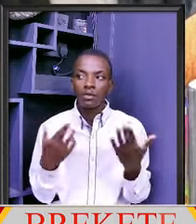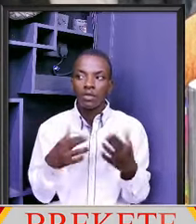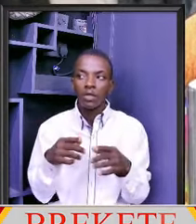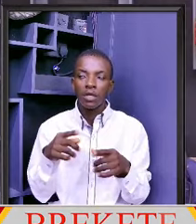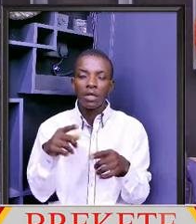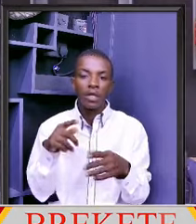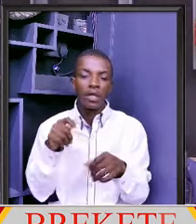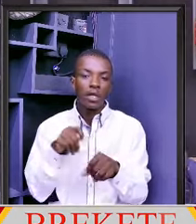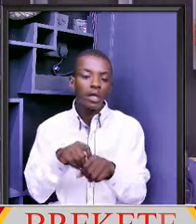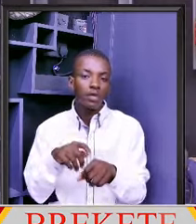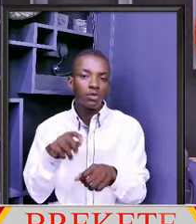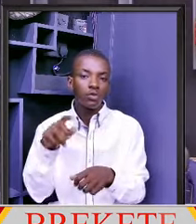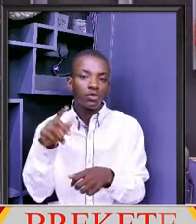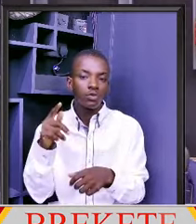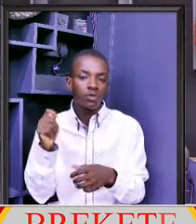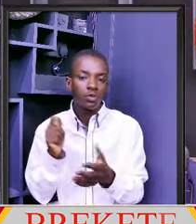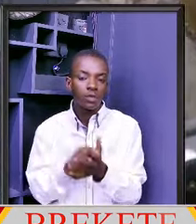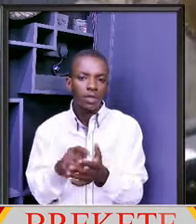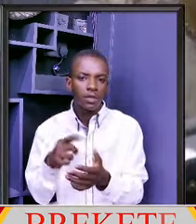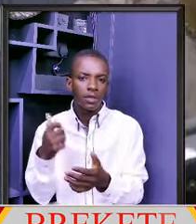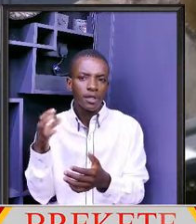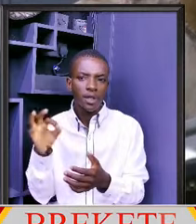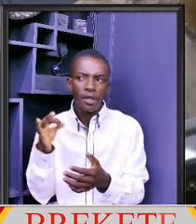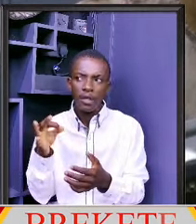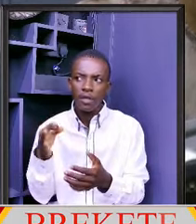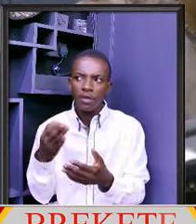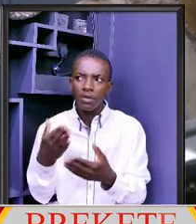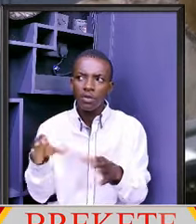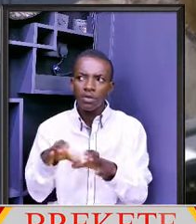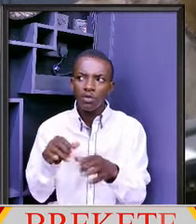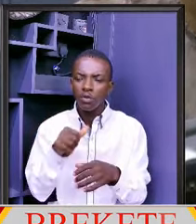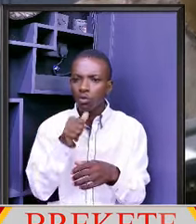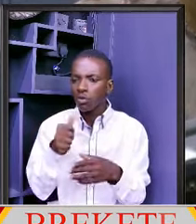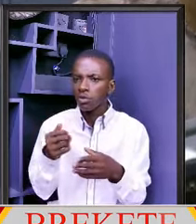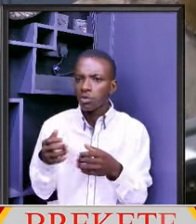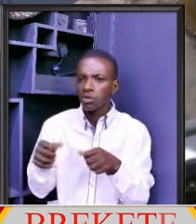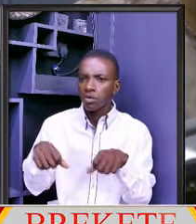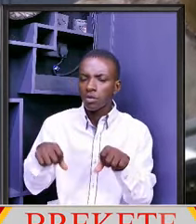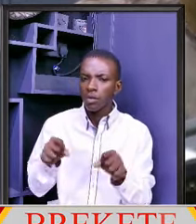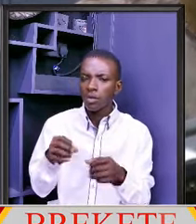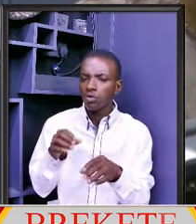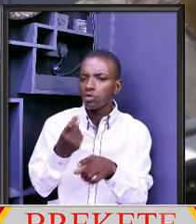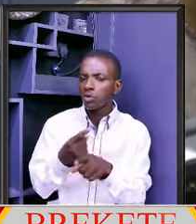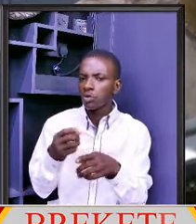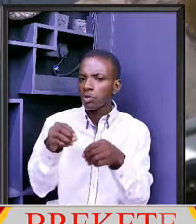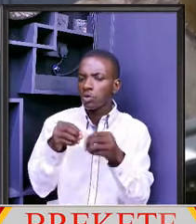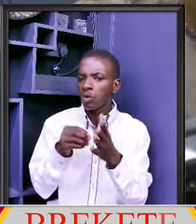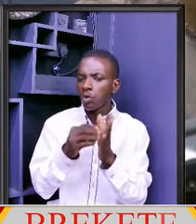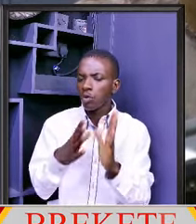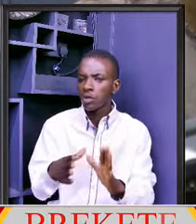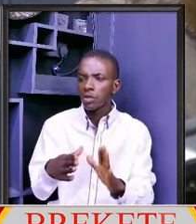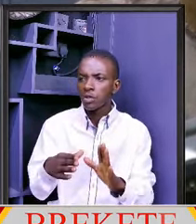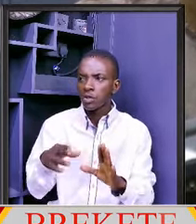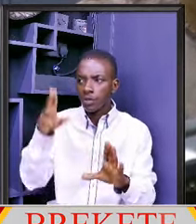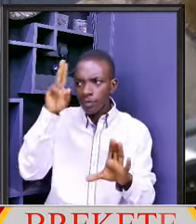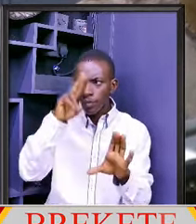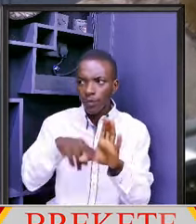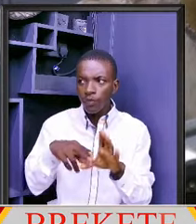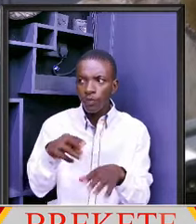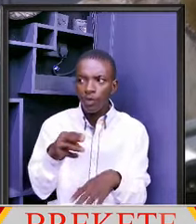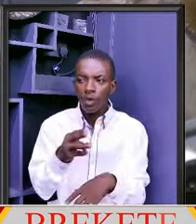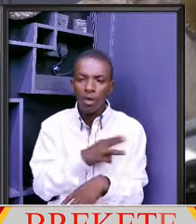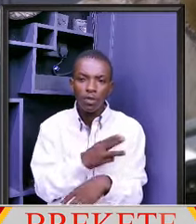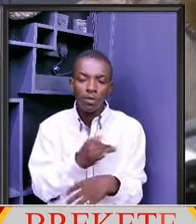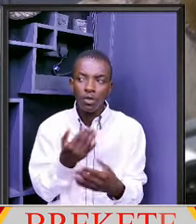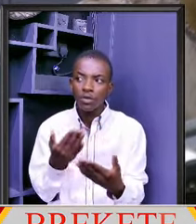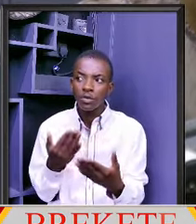In 2019, I was doing my thing. I'm not a rider, I'm an owner. Yes. I'm the chairman of Nigeria Army Estate Kurudu.